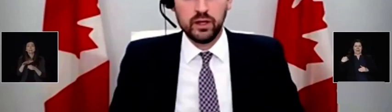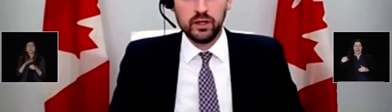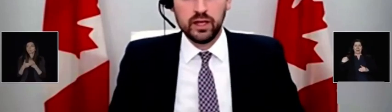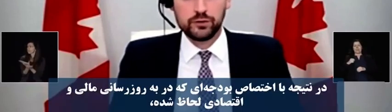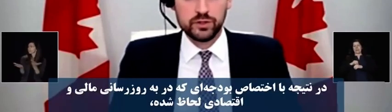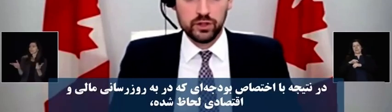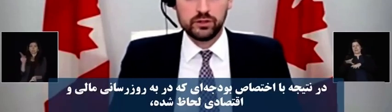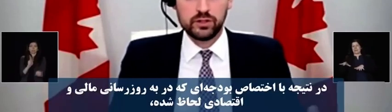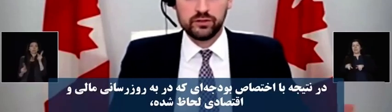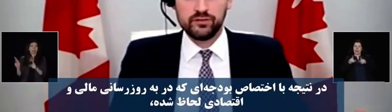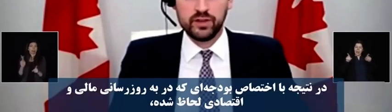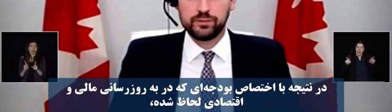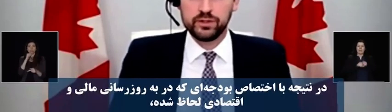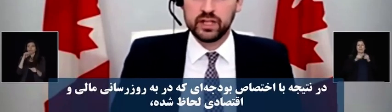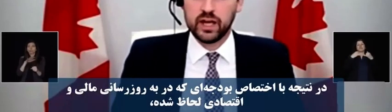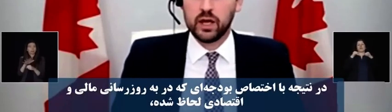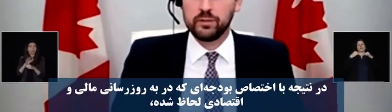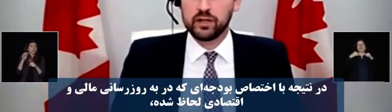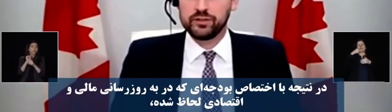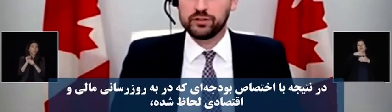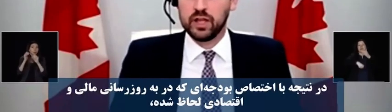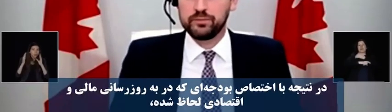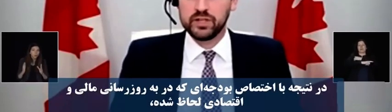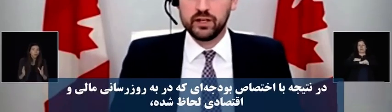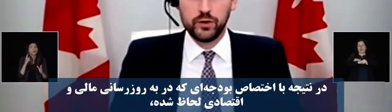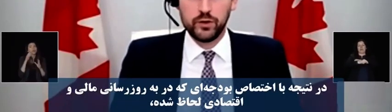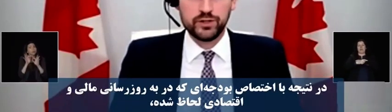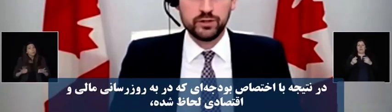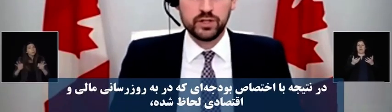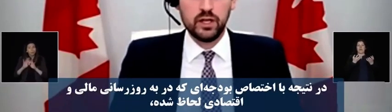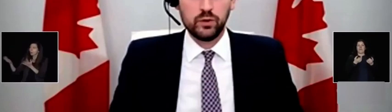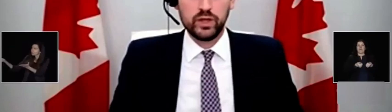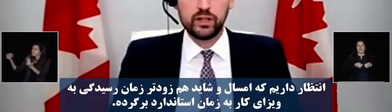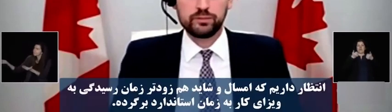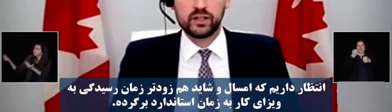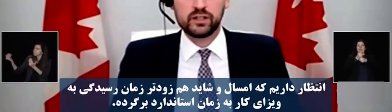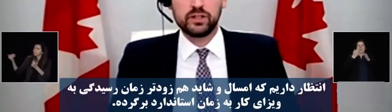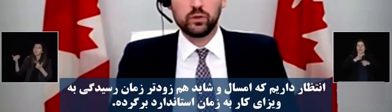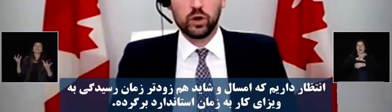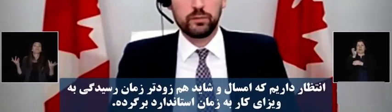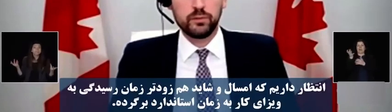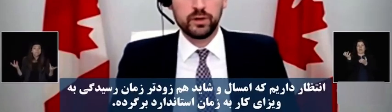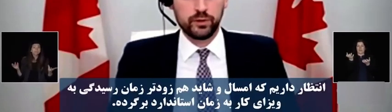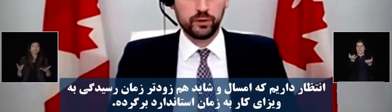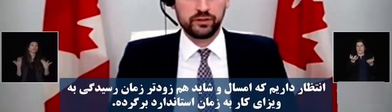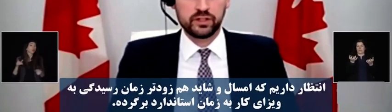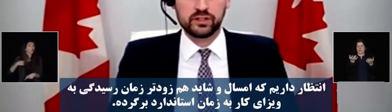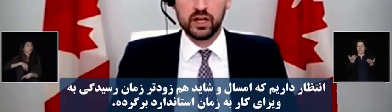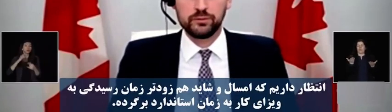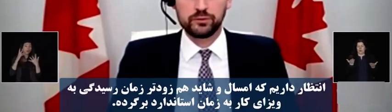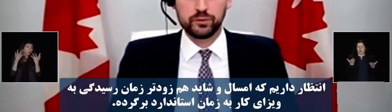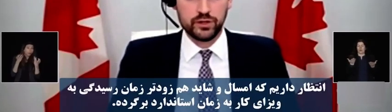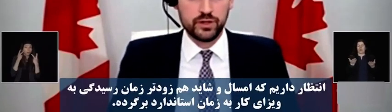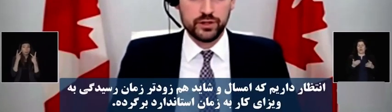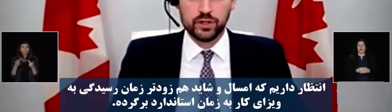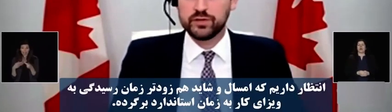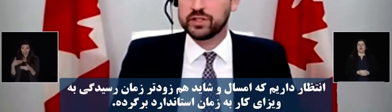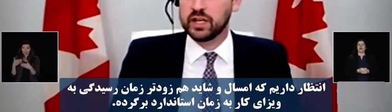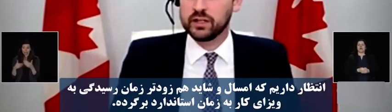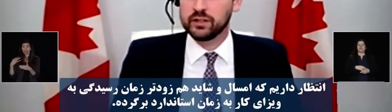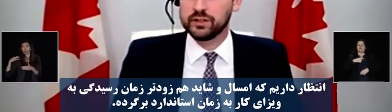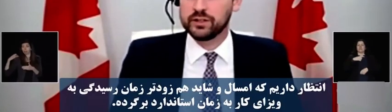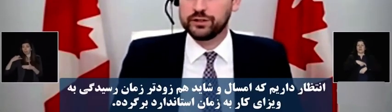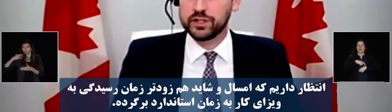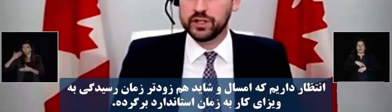time. As a result of the investments in the economic and fiscal update and other measures, we expect to see work permit processing times return to the